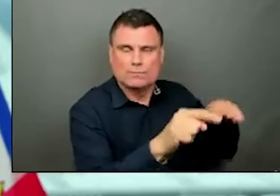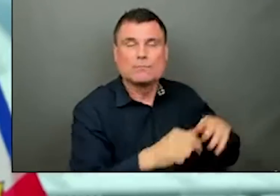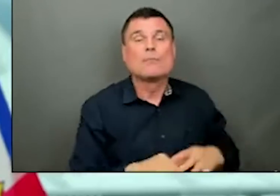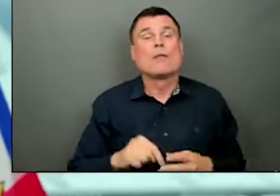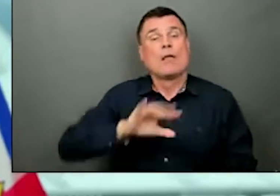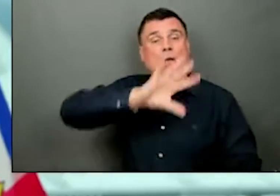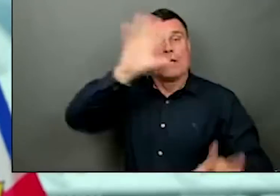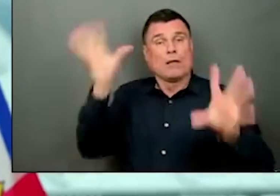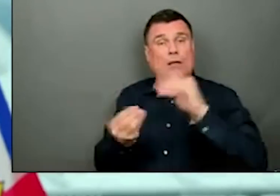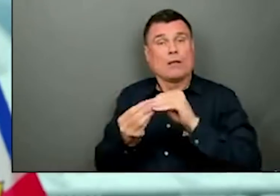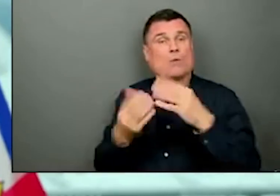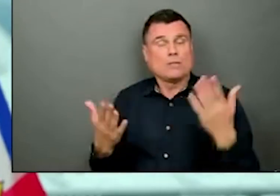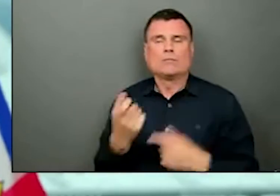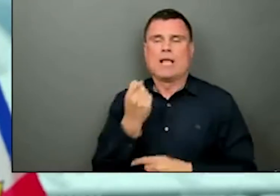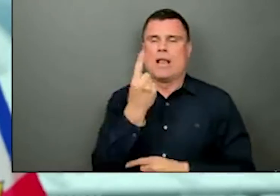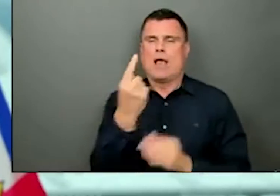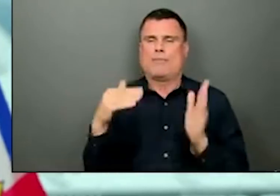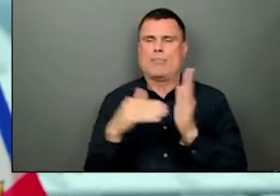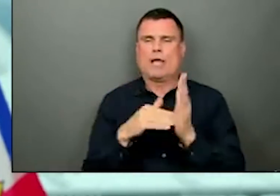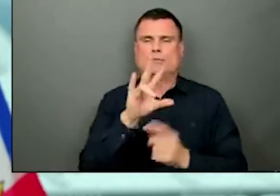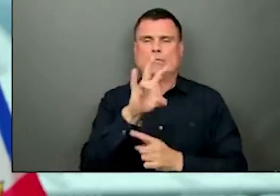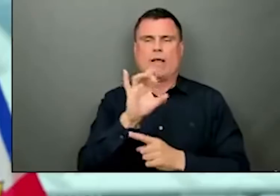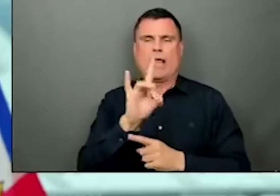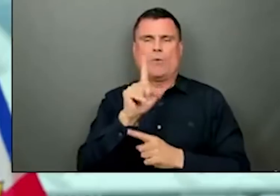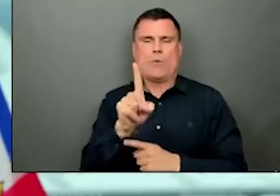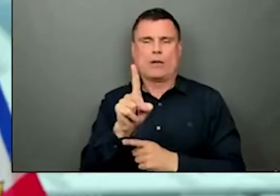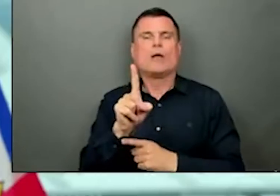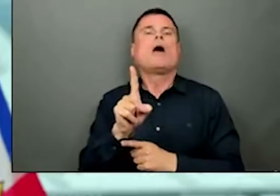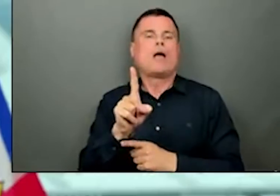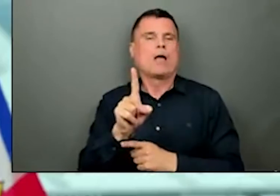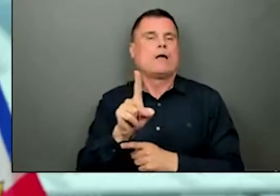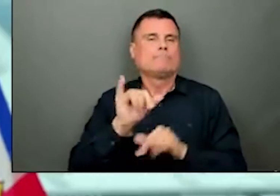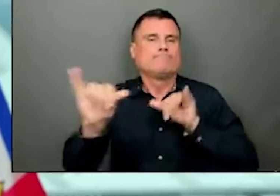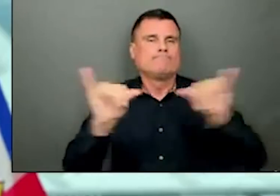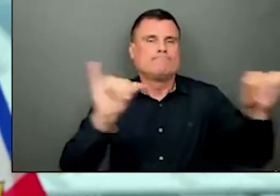11,781 people who are under active monitoring and